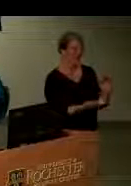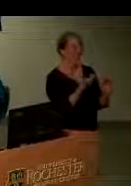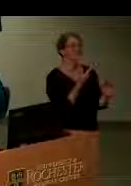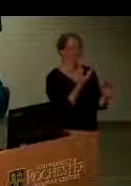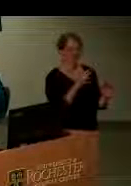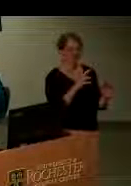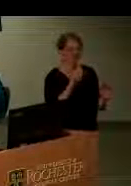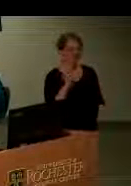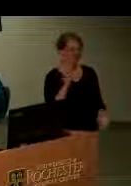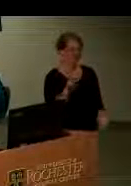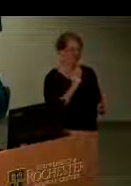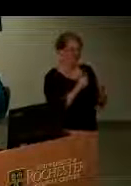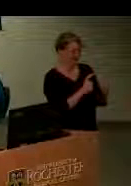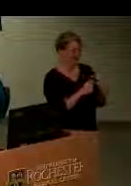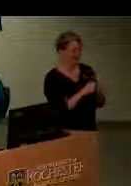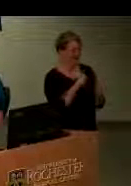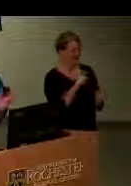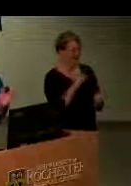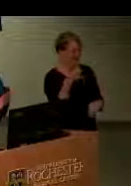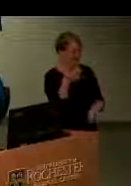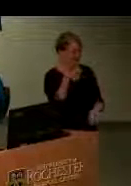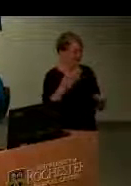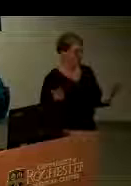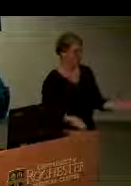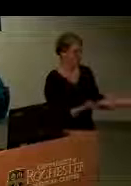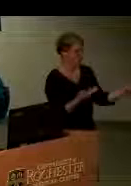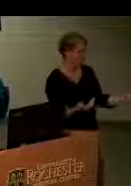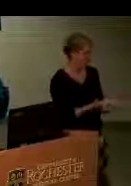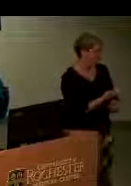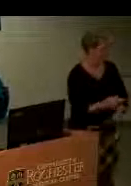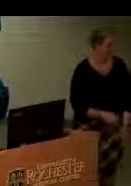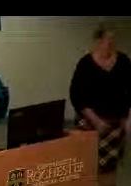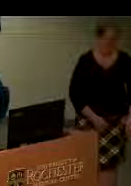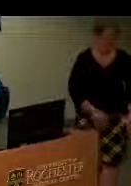this George M. Engel lecture. So welcome, Larry.